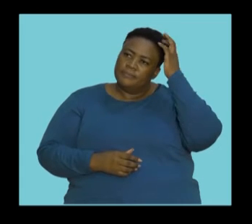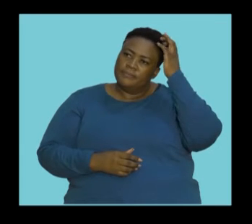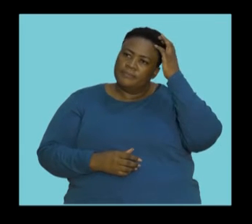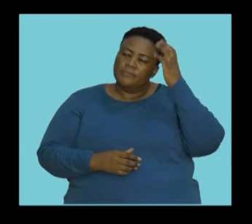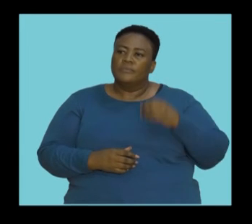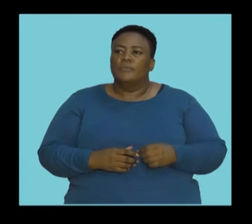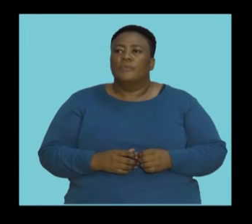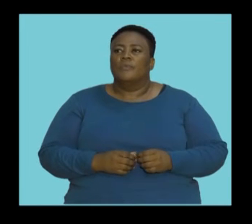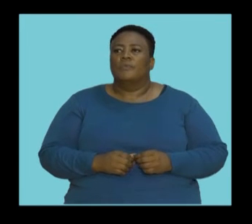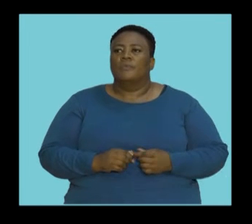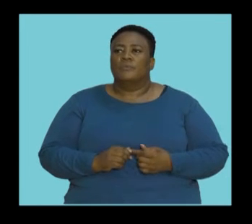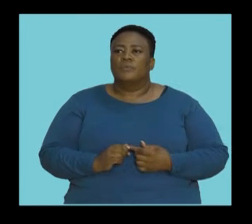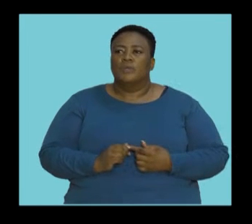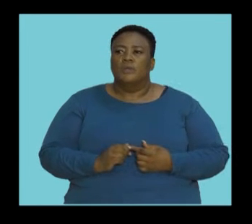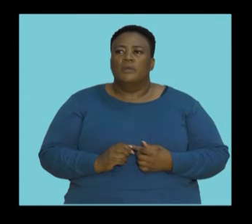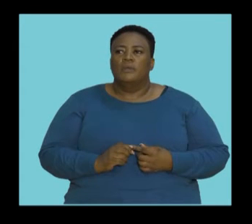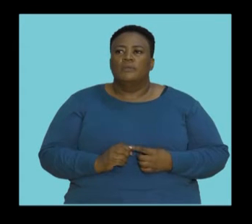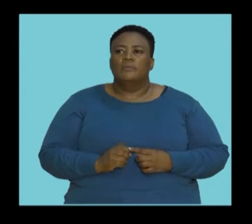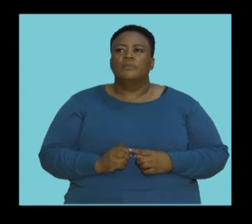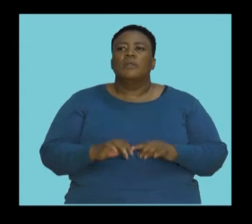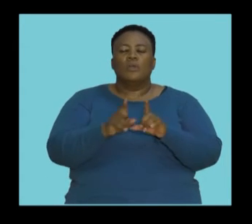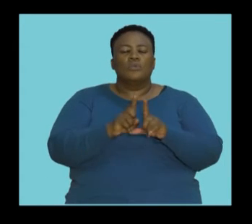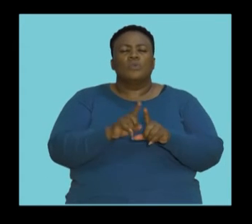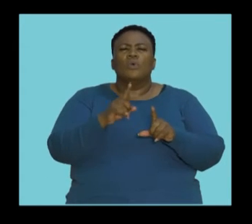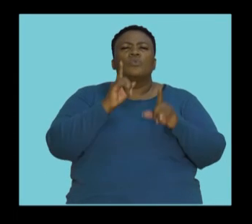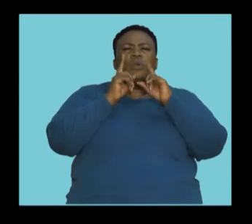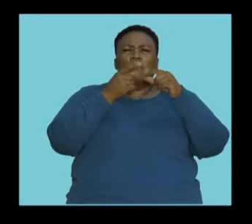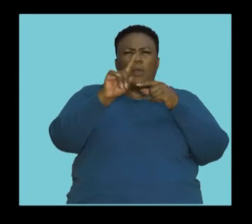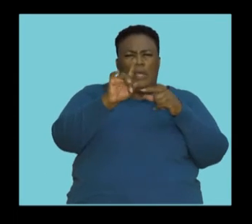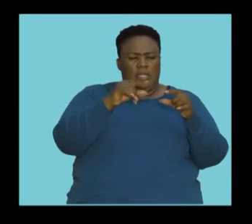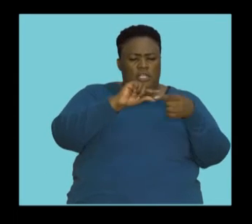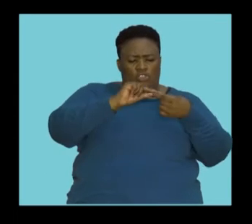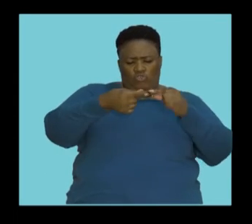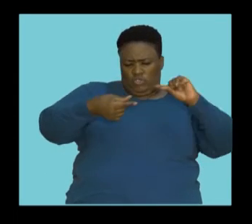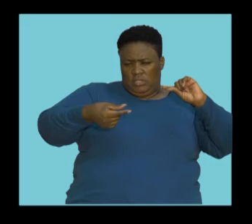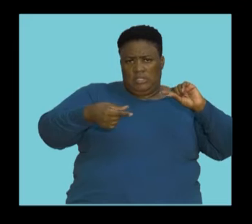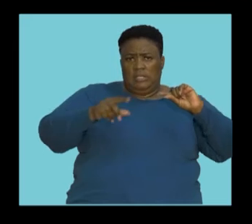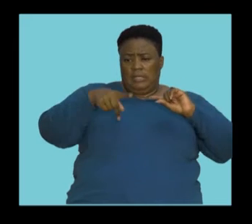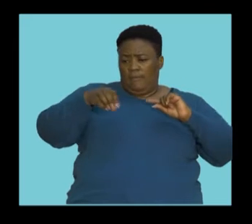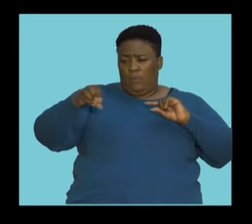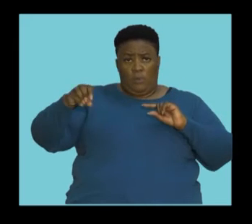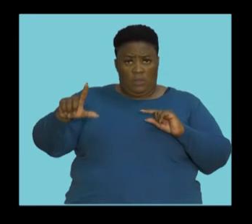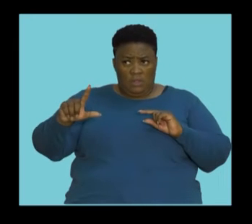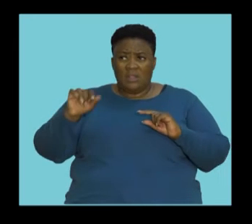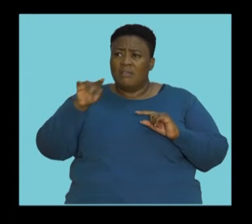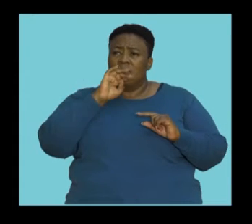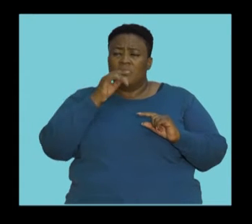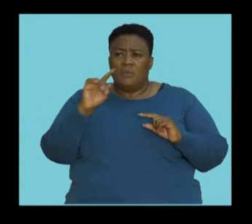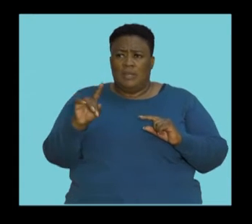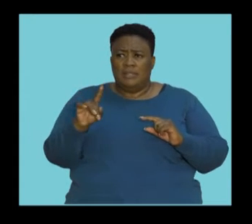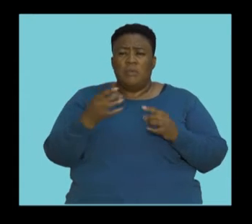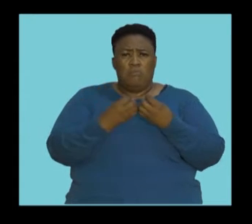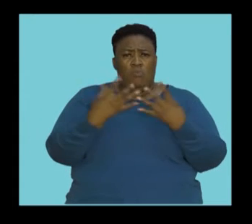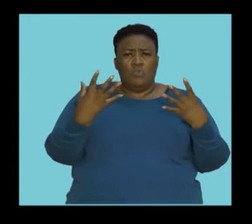of wild varieties due to the impact of gene pool. Now we'll talk about what gene pool means. So the most modern food crops are breeds